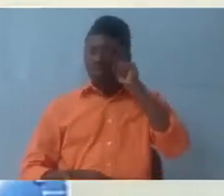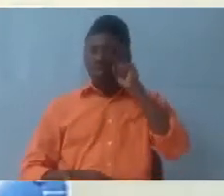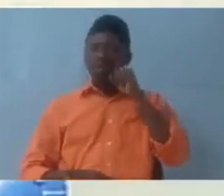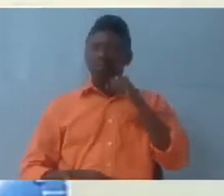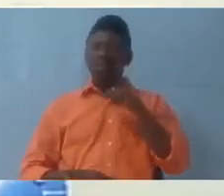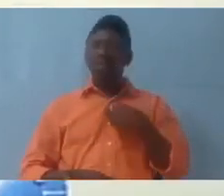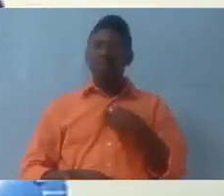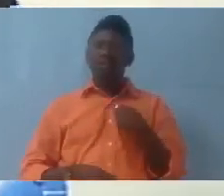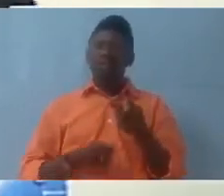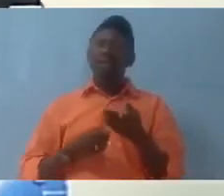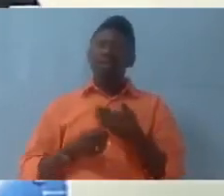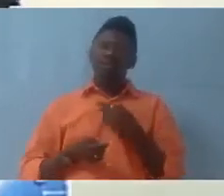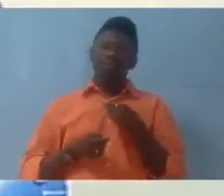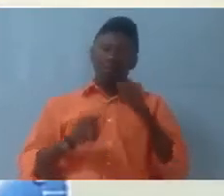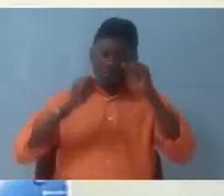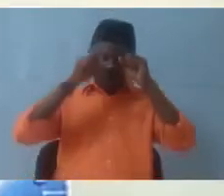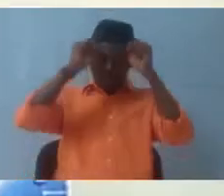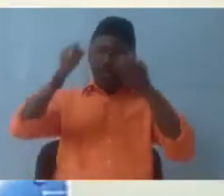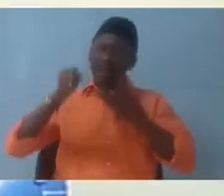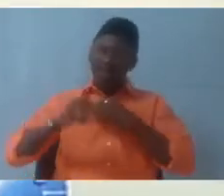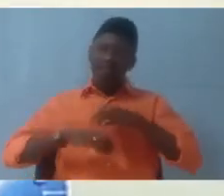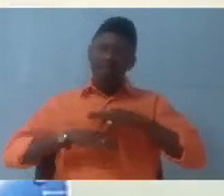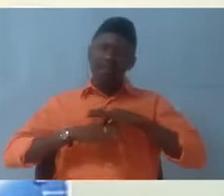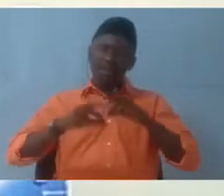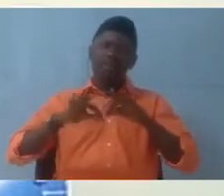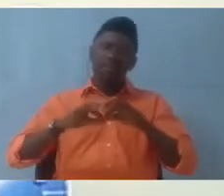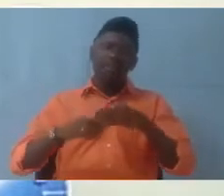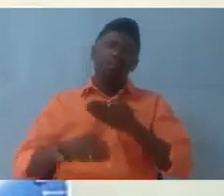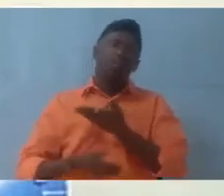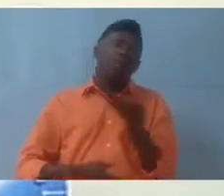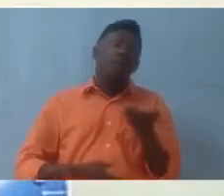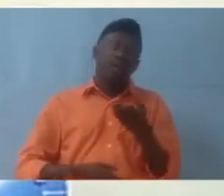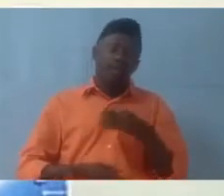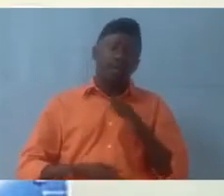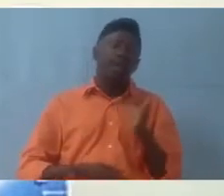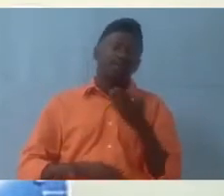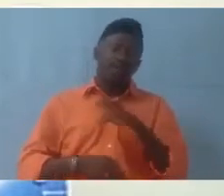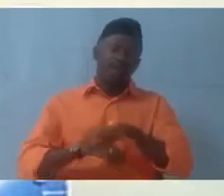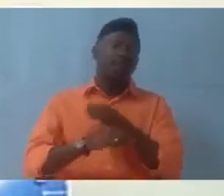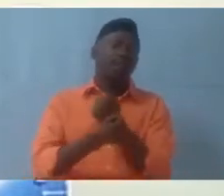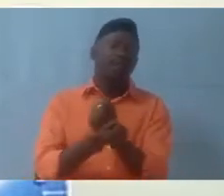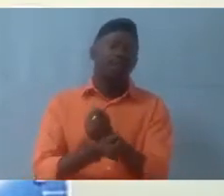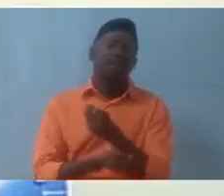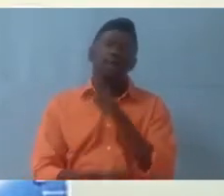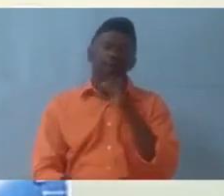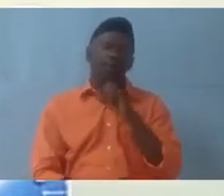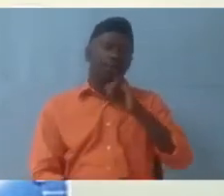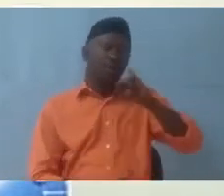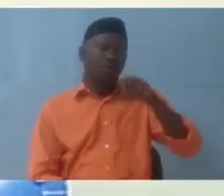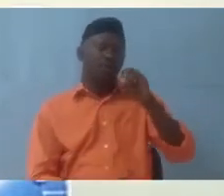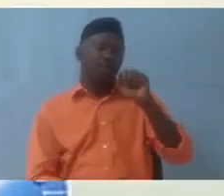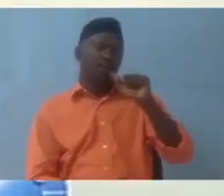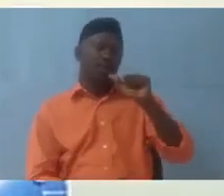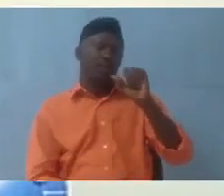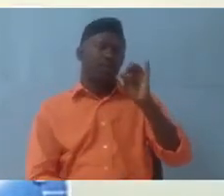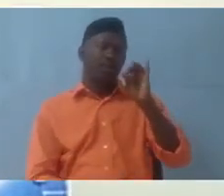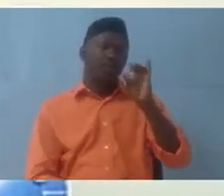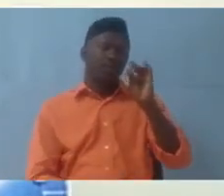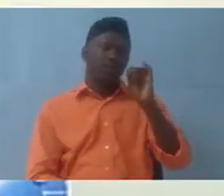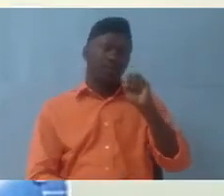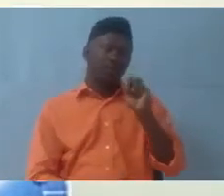that the government of course had an interest in, that was why he was arrested. Ndax mu jégi ci dañu yeg ne dal nek na mbir mo xamne ni nguur gi am nañ ci aajo motax ñu japp